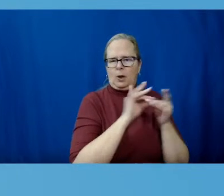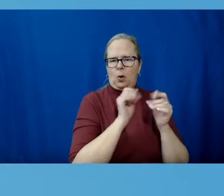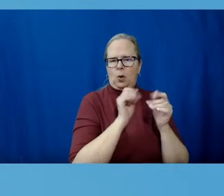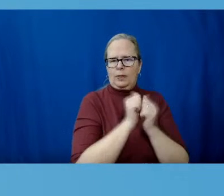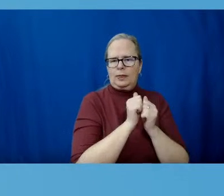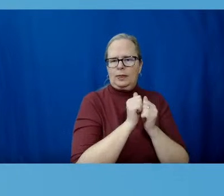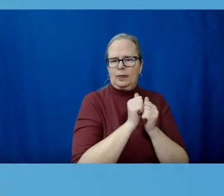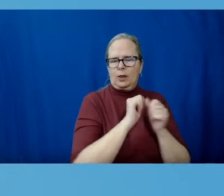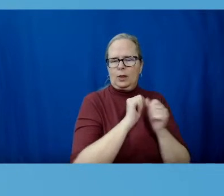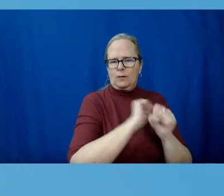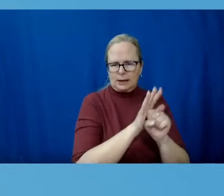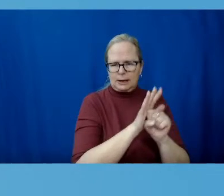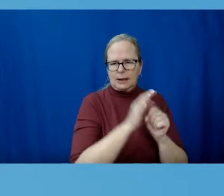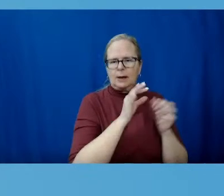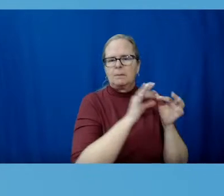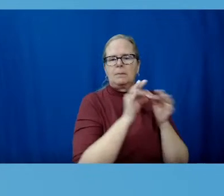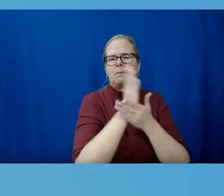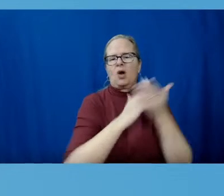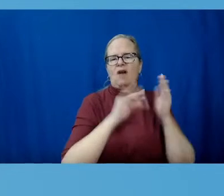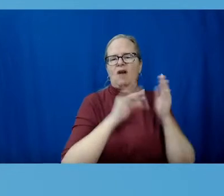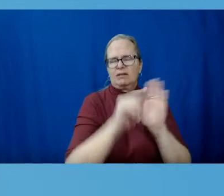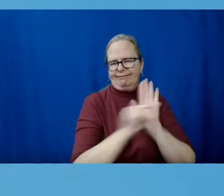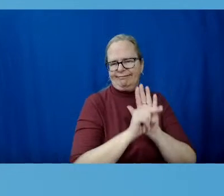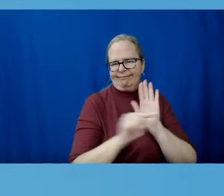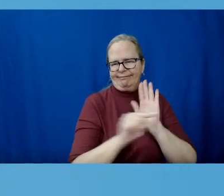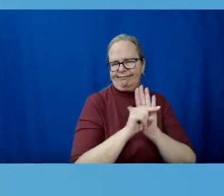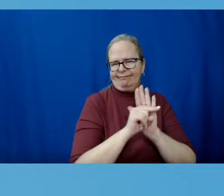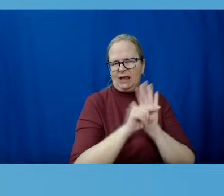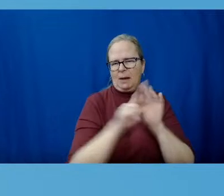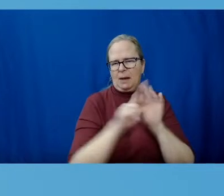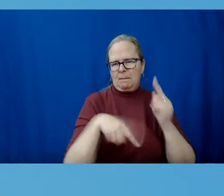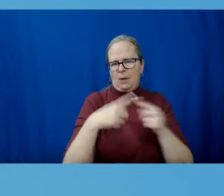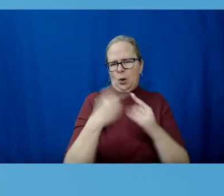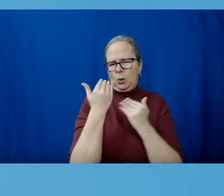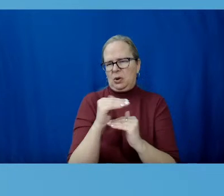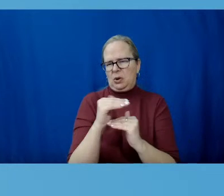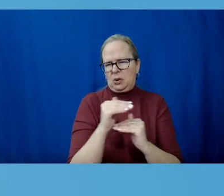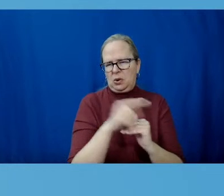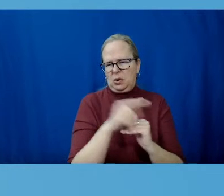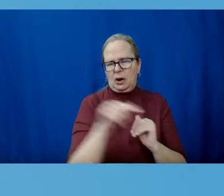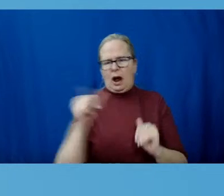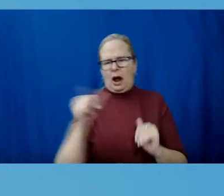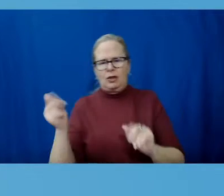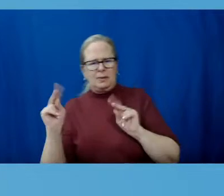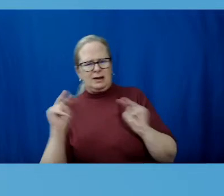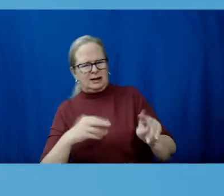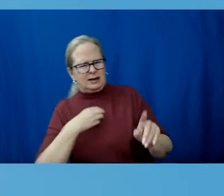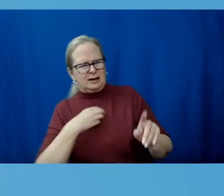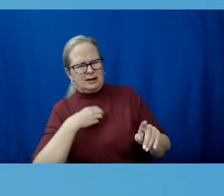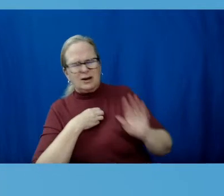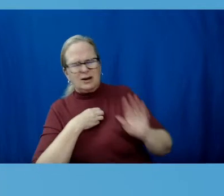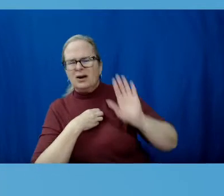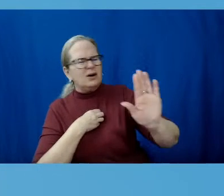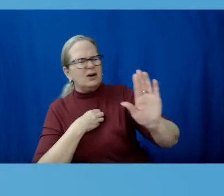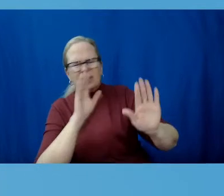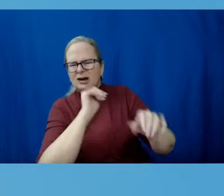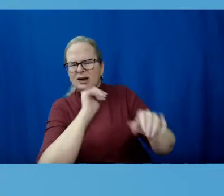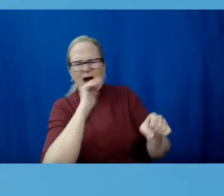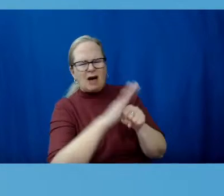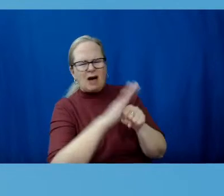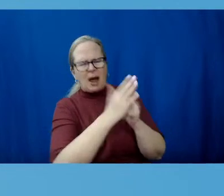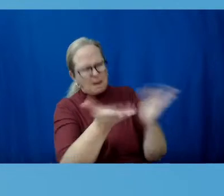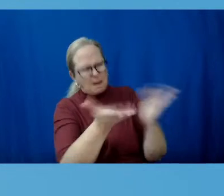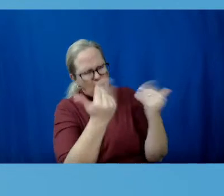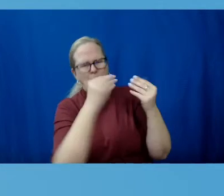are criticizing the government for a lack of restrictions. And so I think managing caucus relations has been a